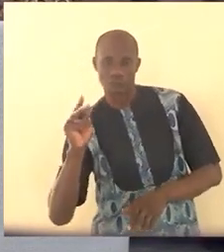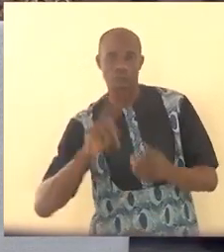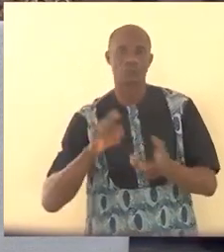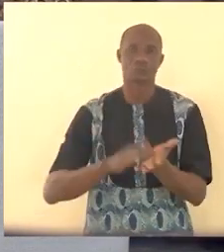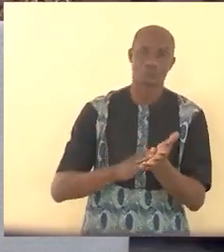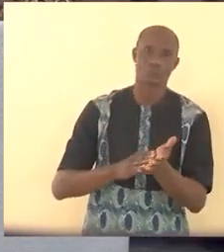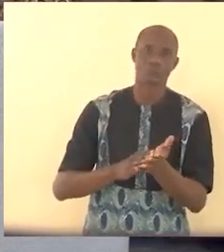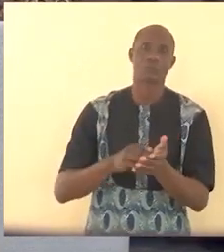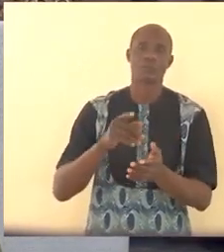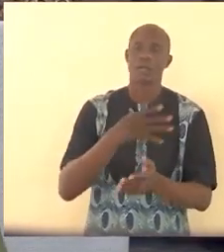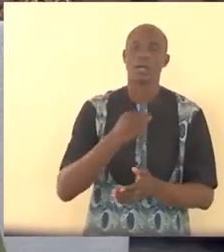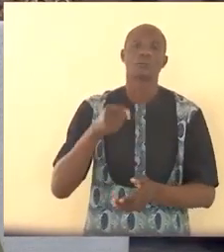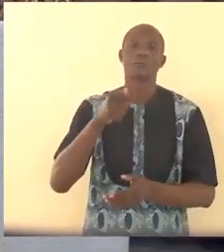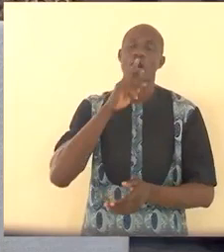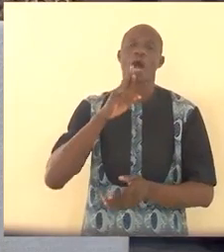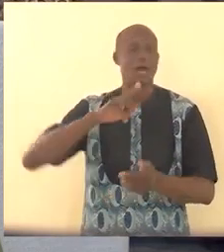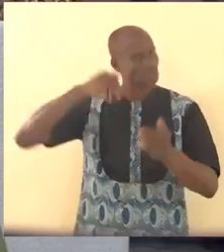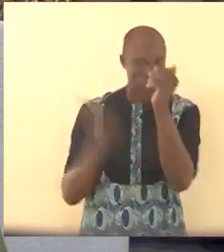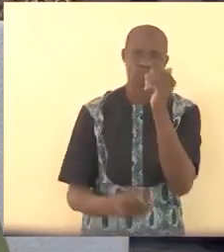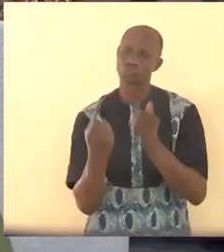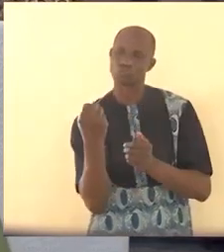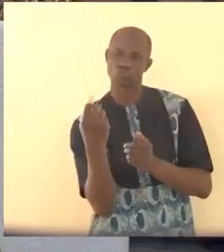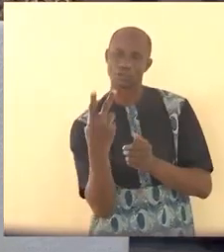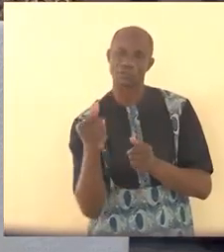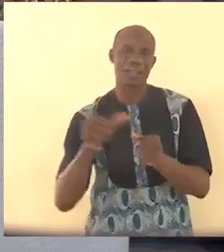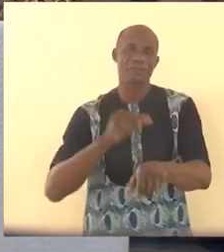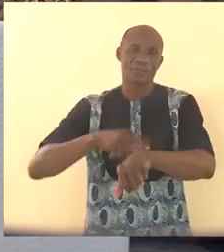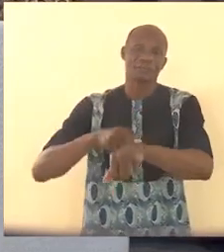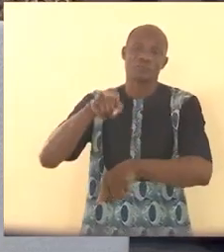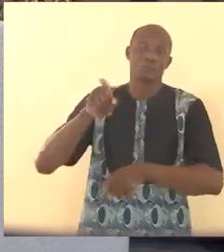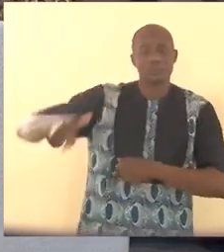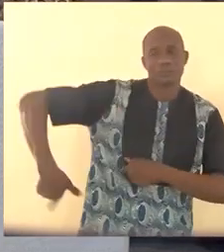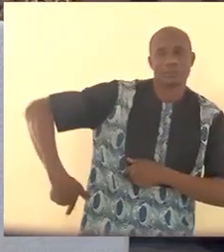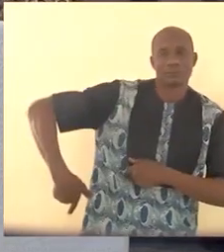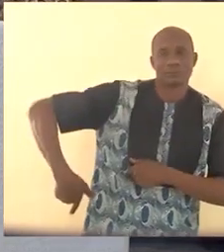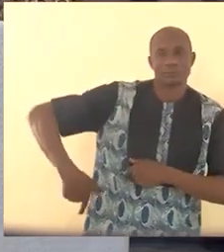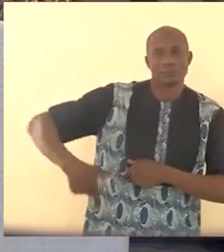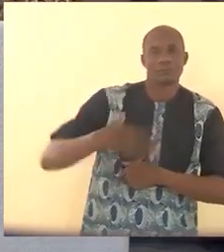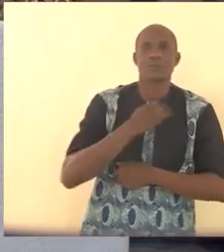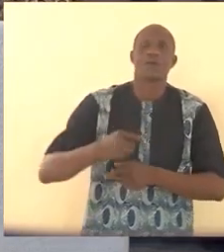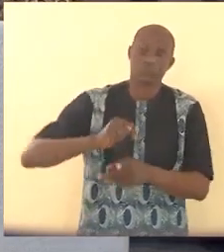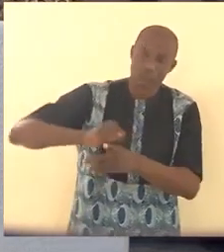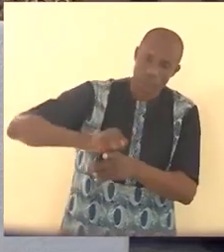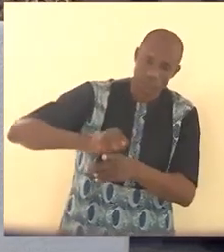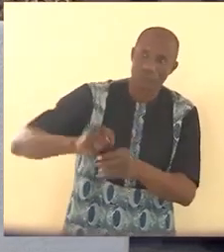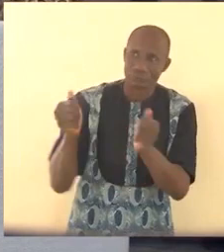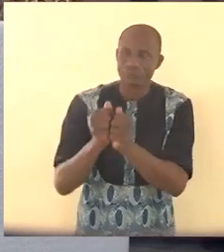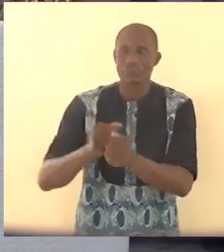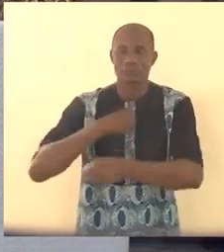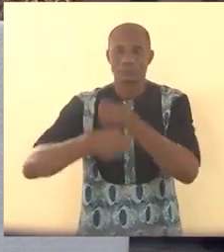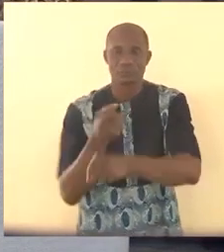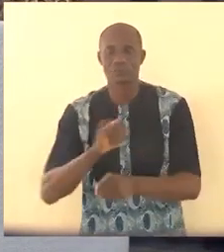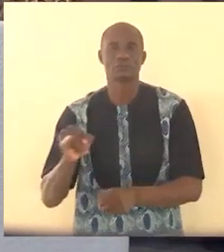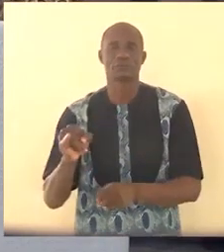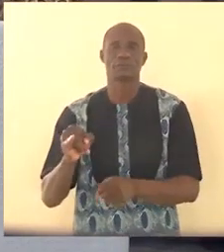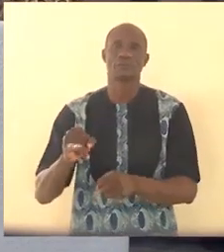and then you got beaten, 12 lashes of the cane each time you were late, and you were trained with suffering,